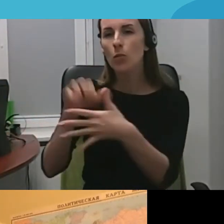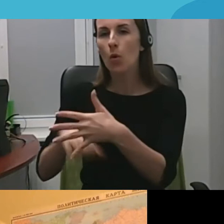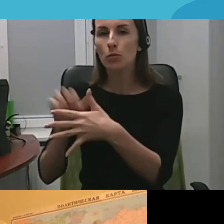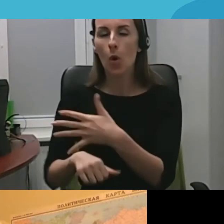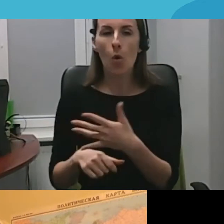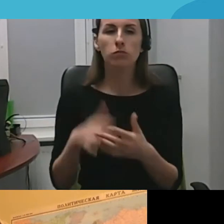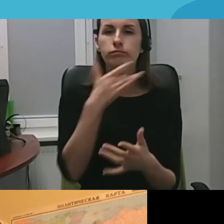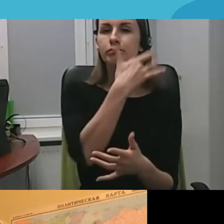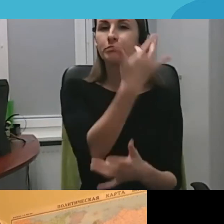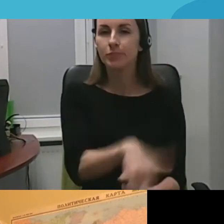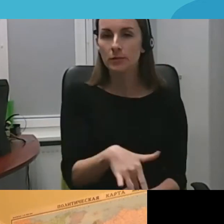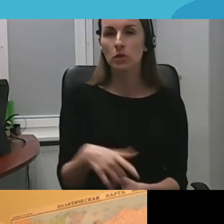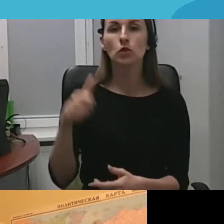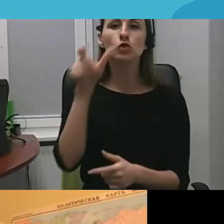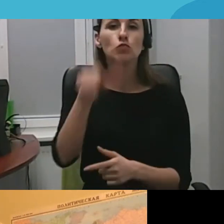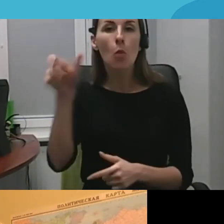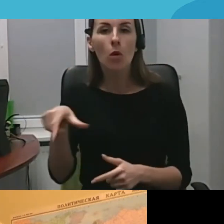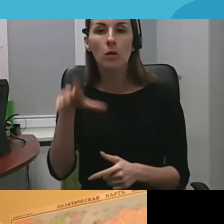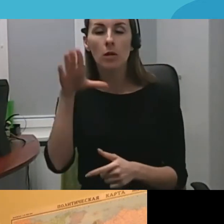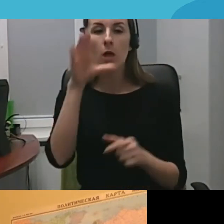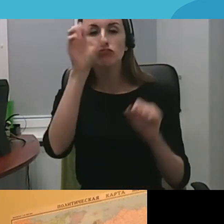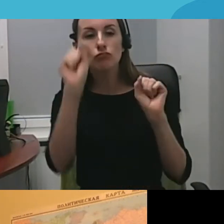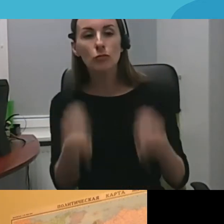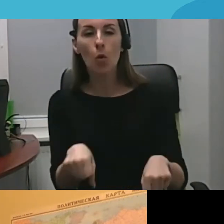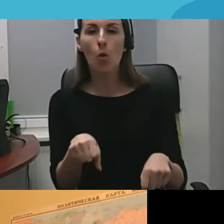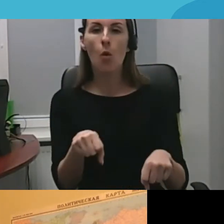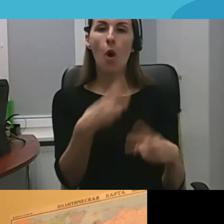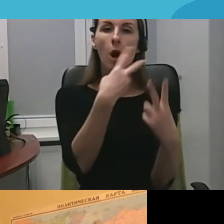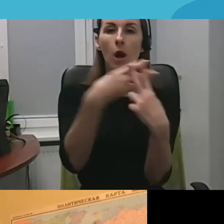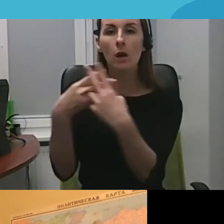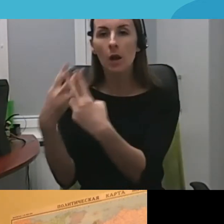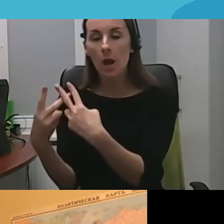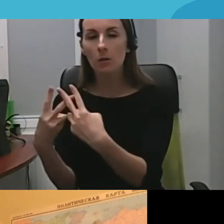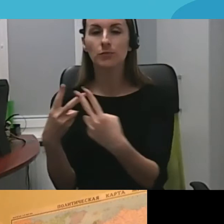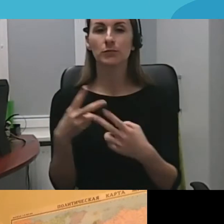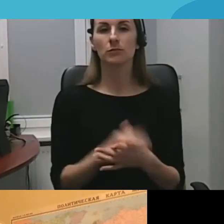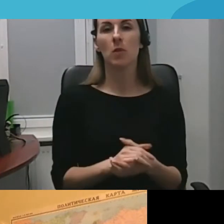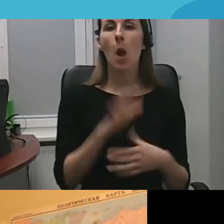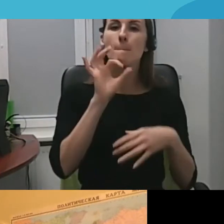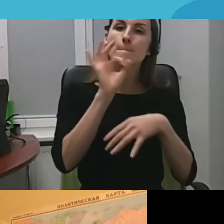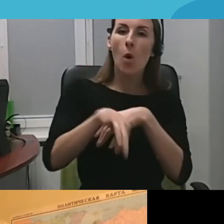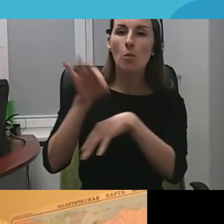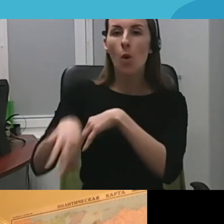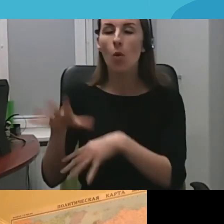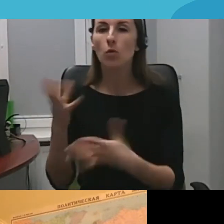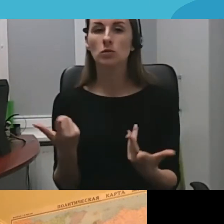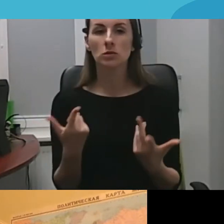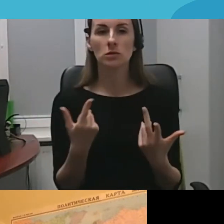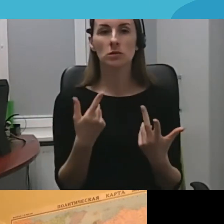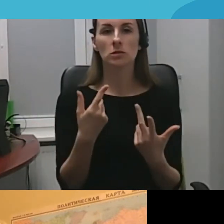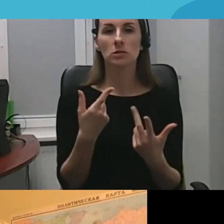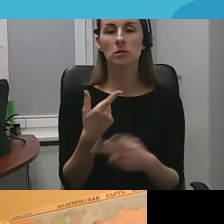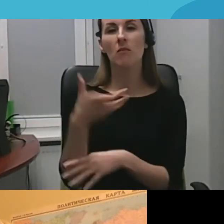or fined just for displaying flag in the window, because this will be treated as single picket.